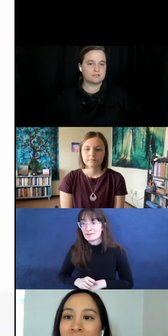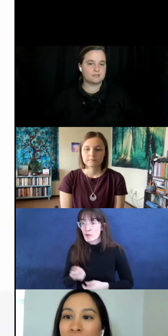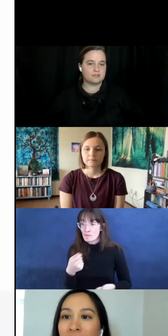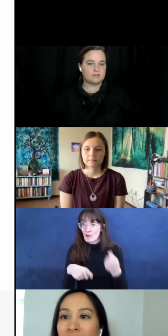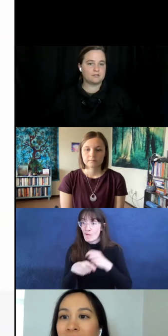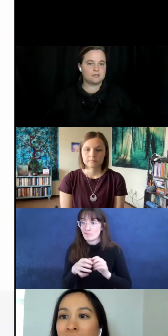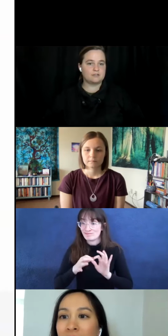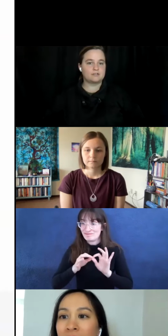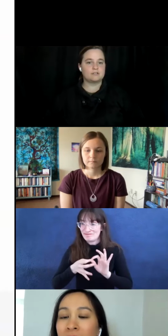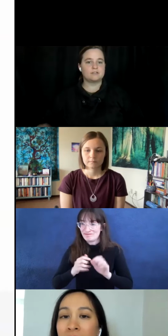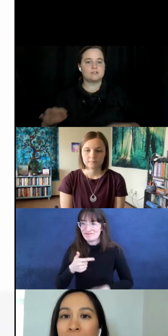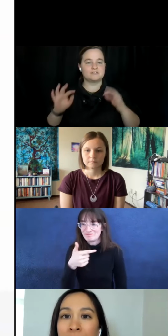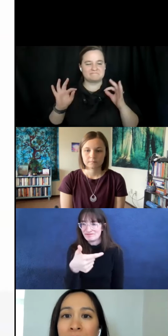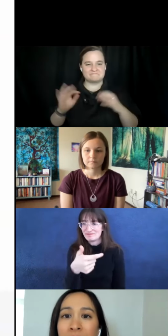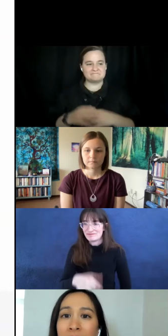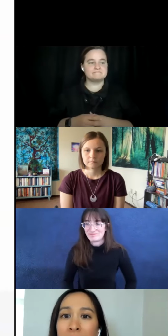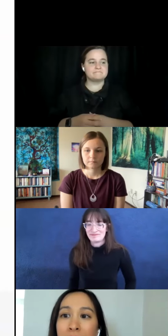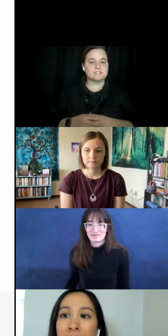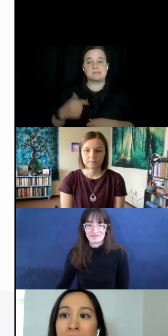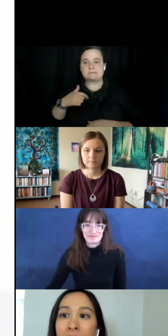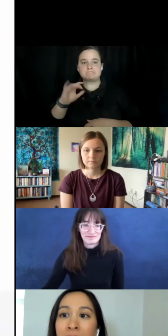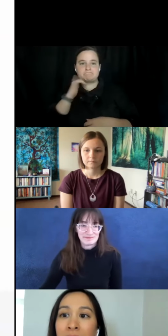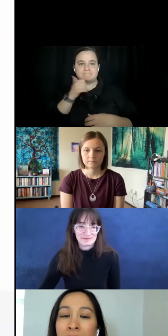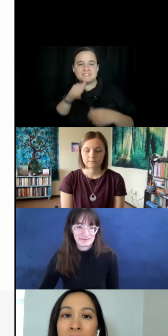They didn't have the IA on there.